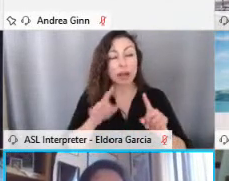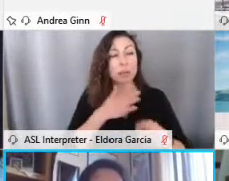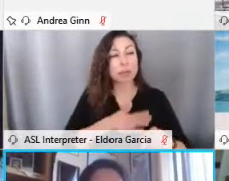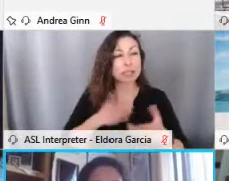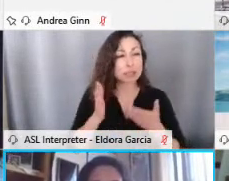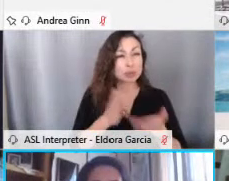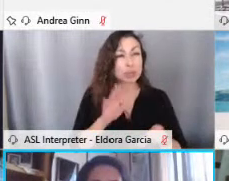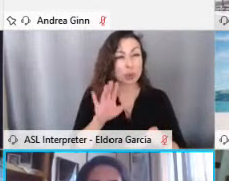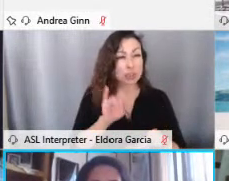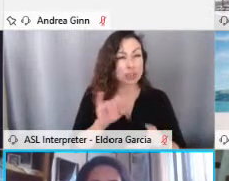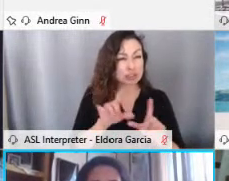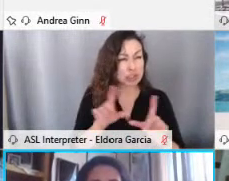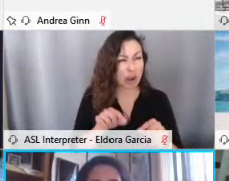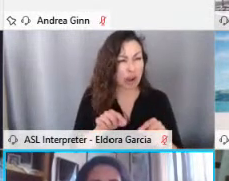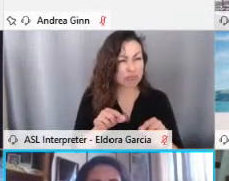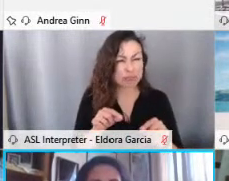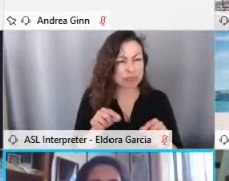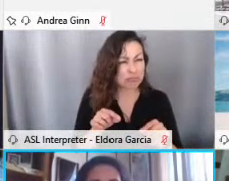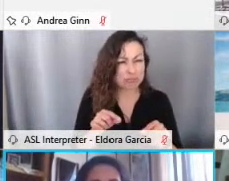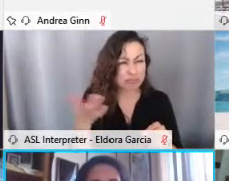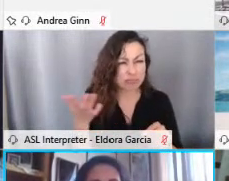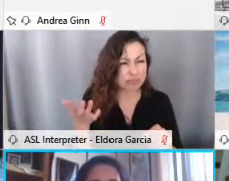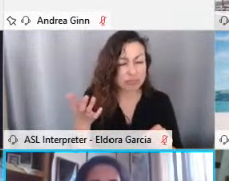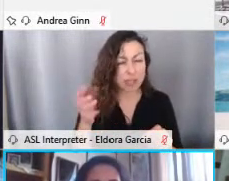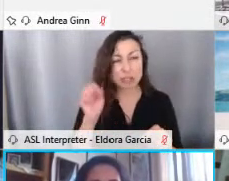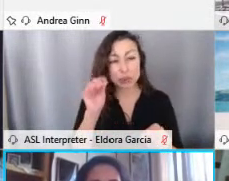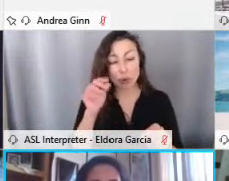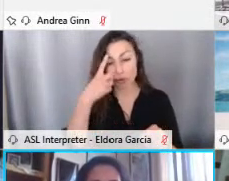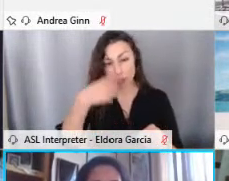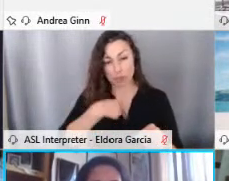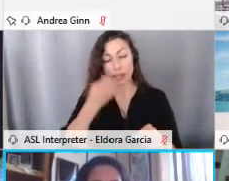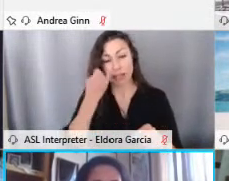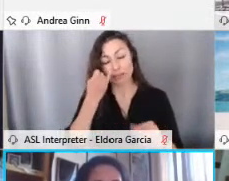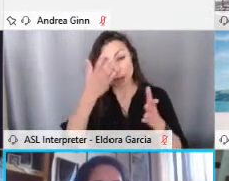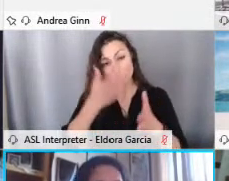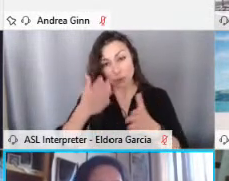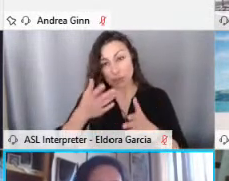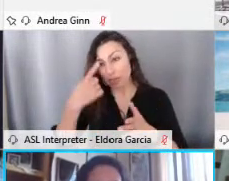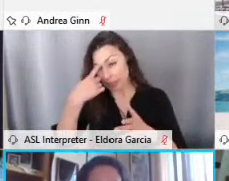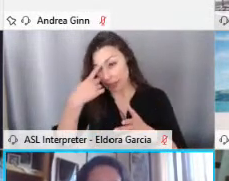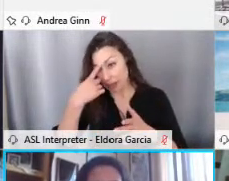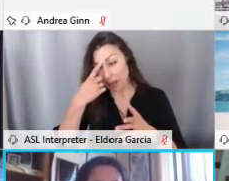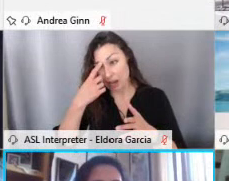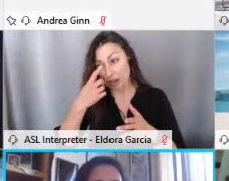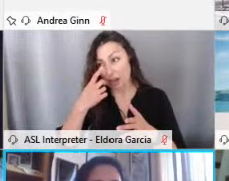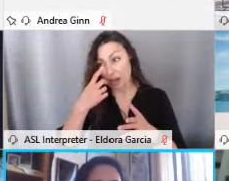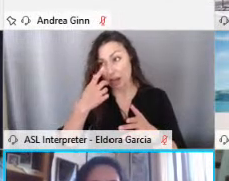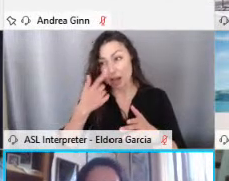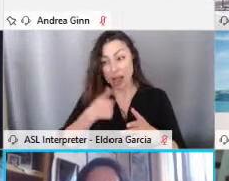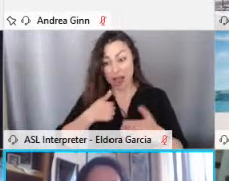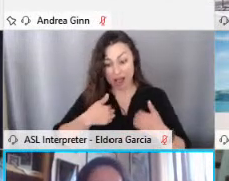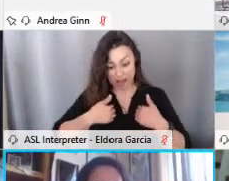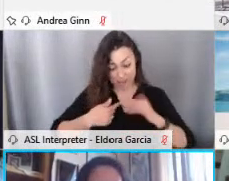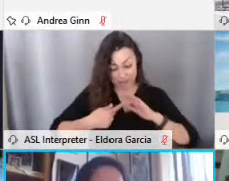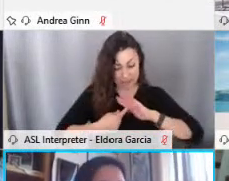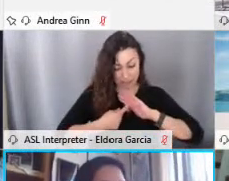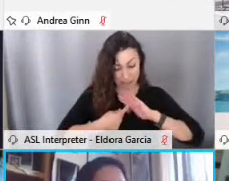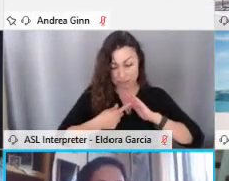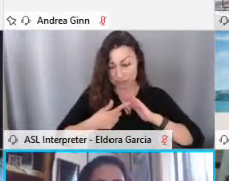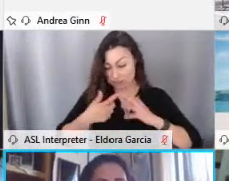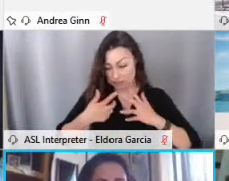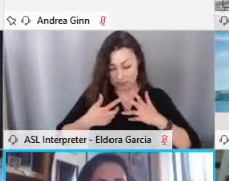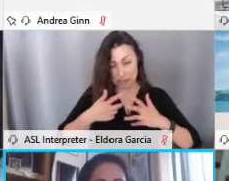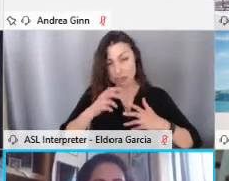please bring your insurance card. So for me, if persons are out there thinking that, if they have symptoms or